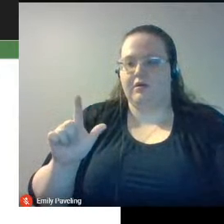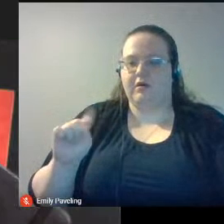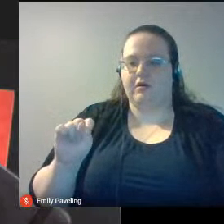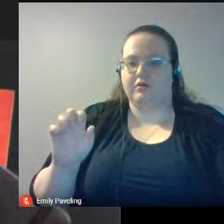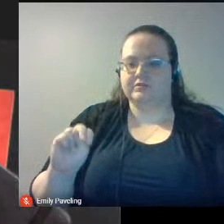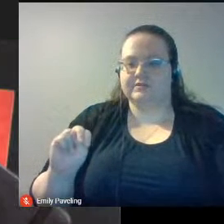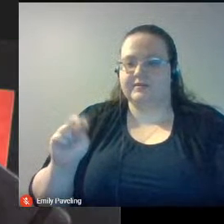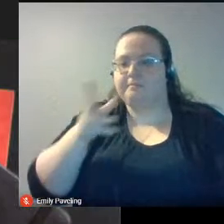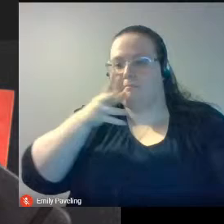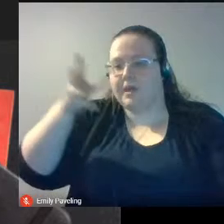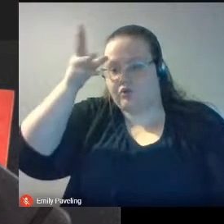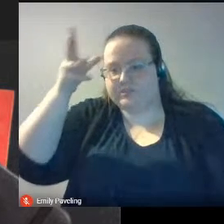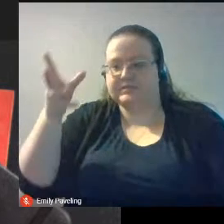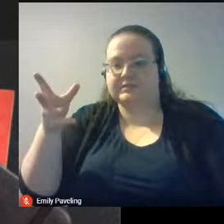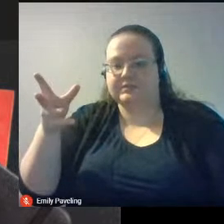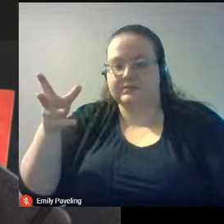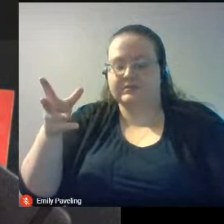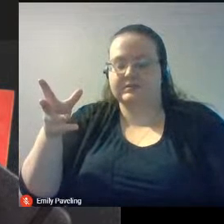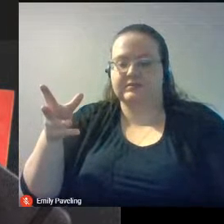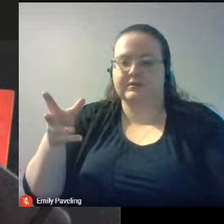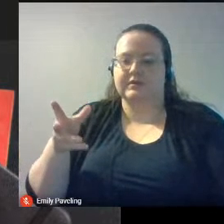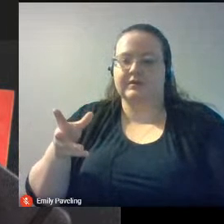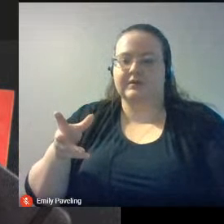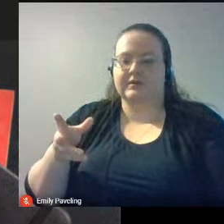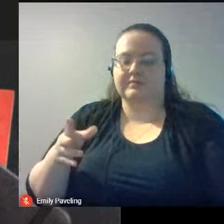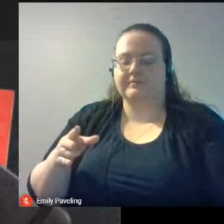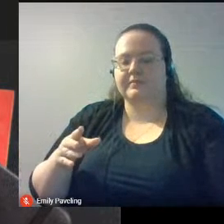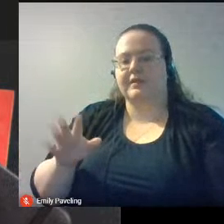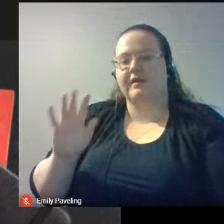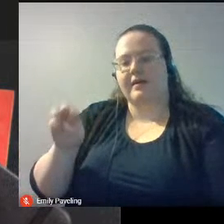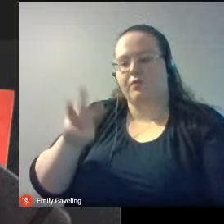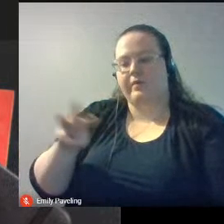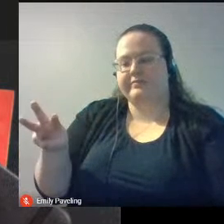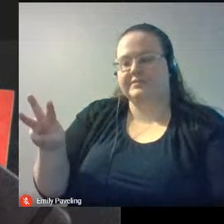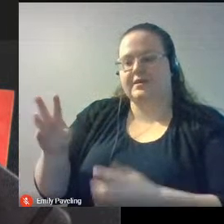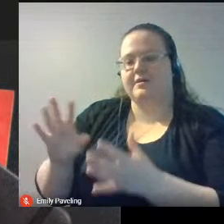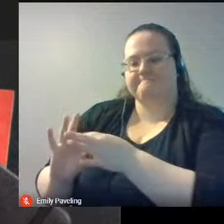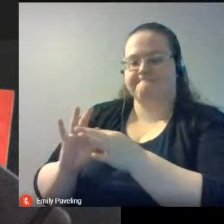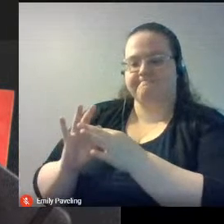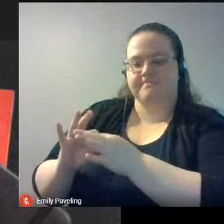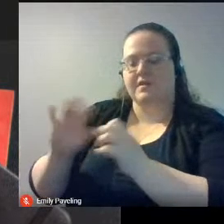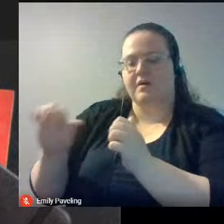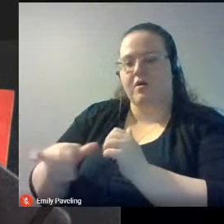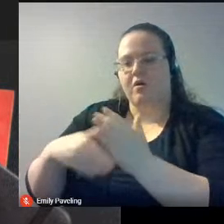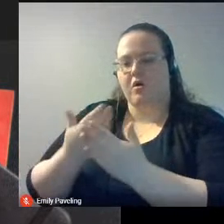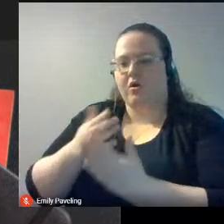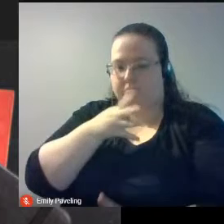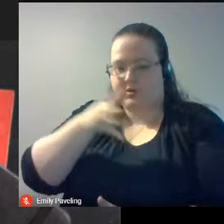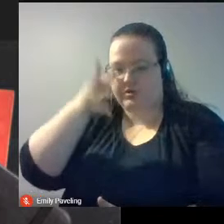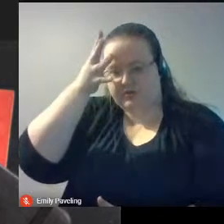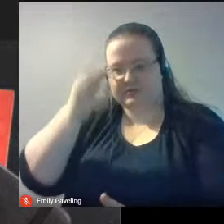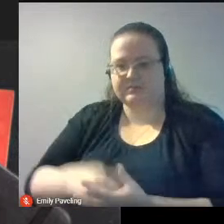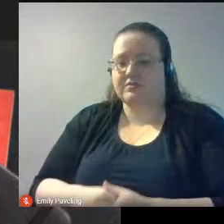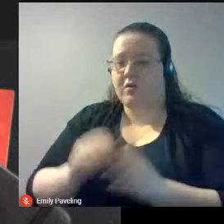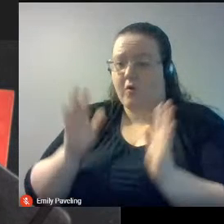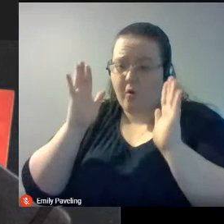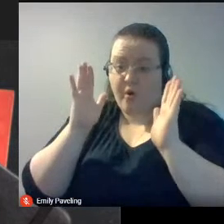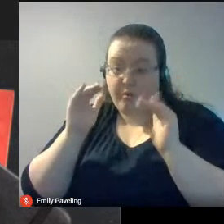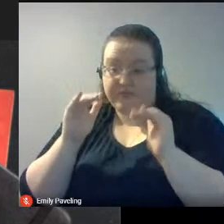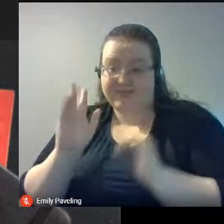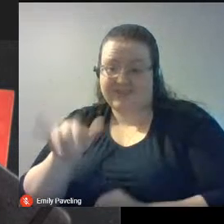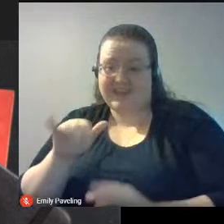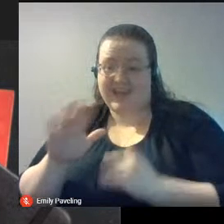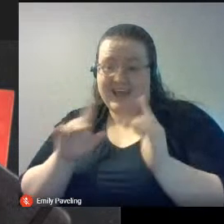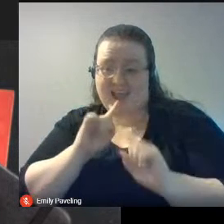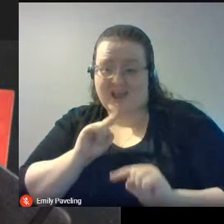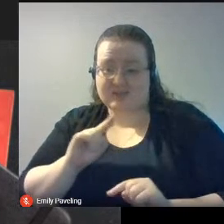So I hope that I've been able to answer the majority of your questions, but now we'll take a few minutes to respond to a few more